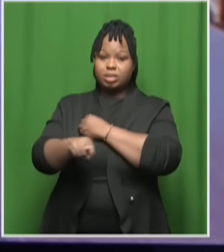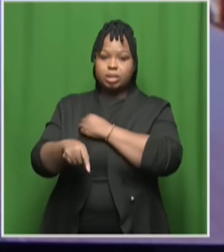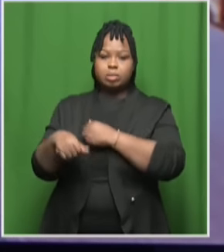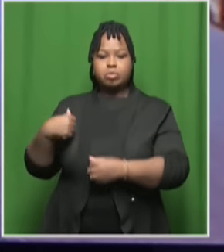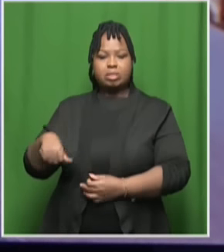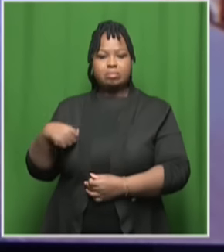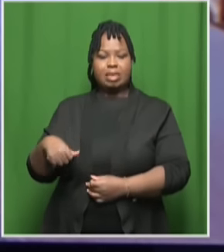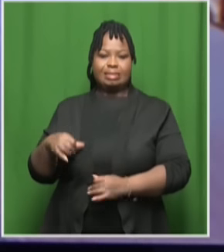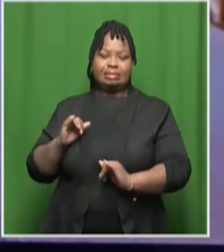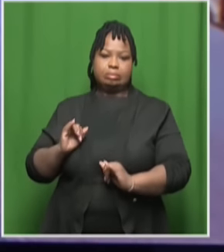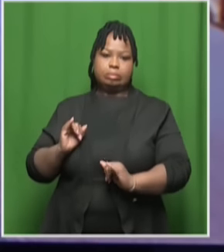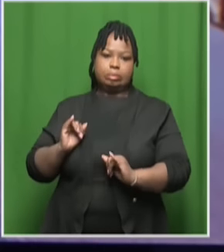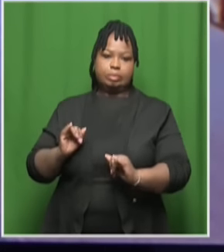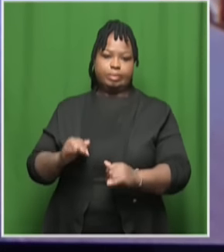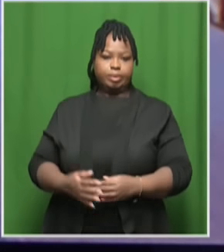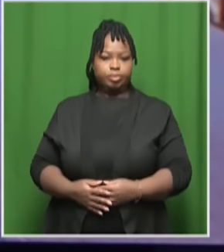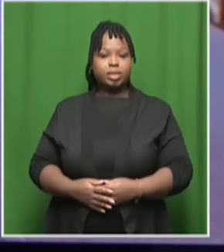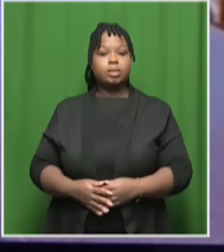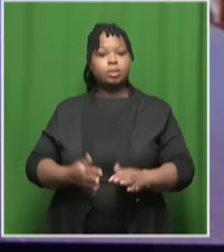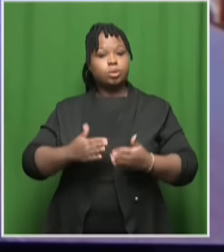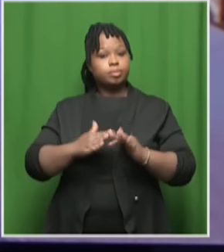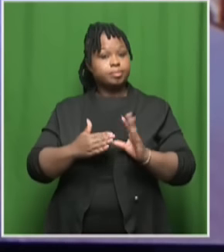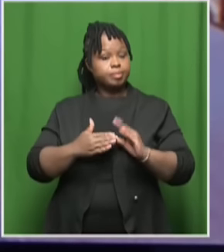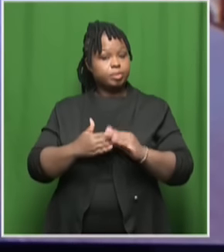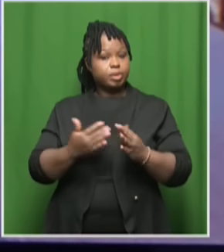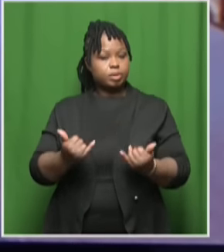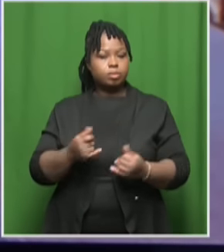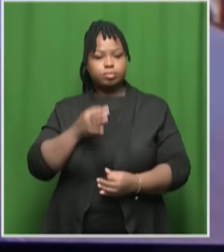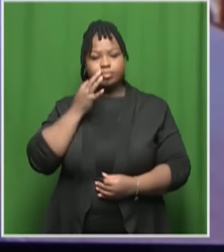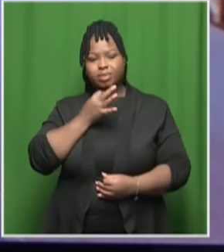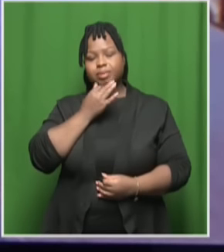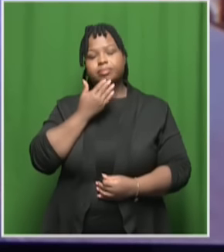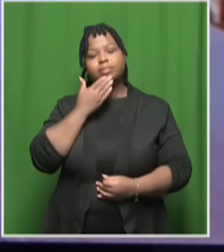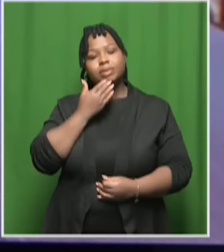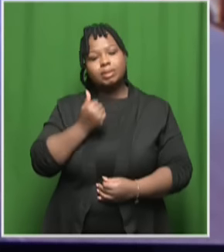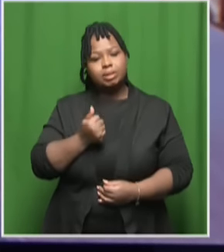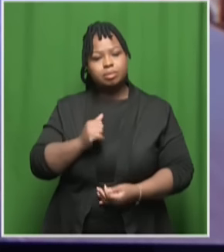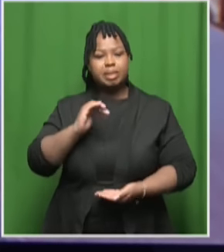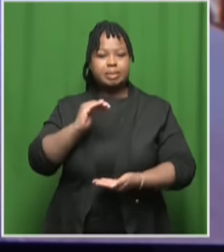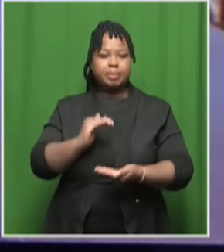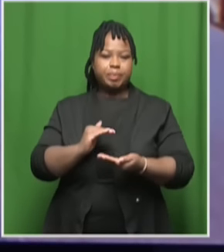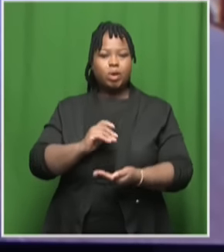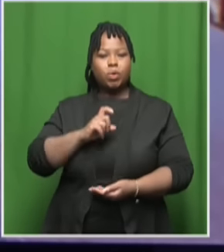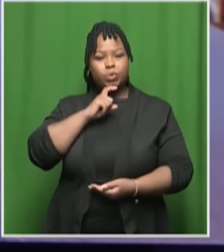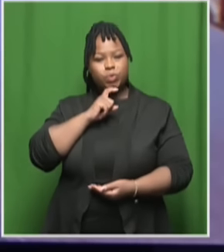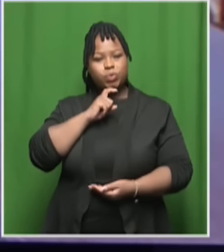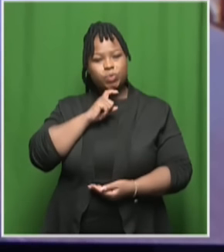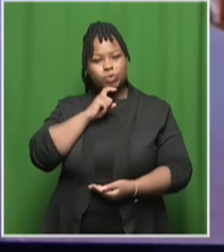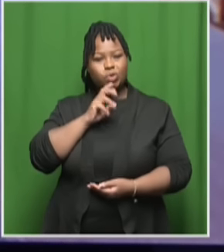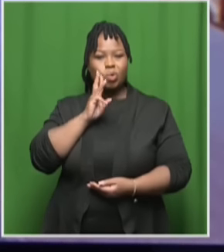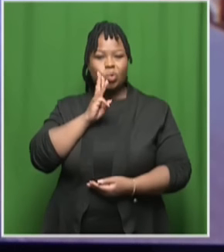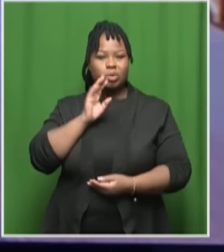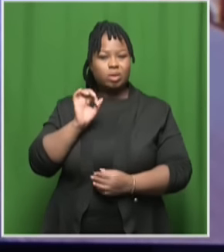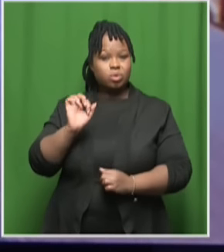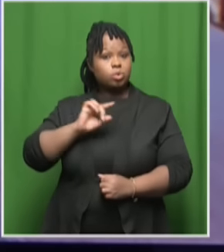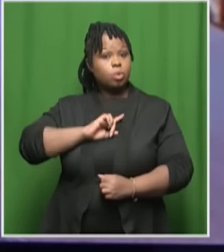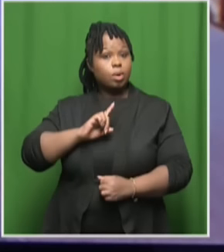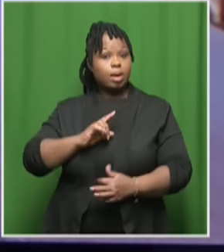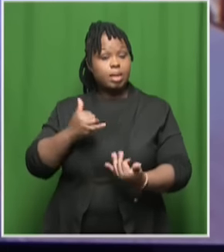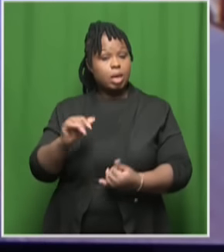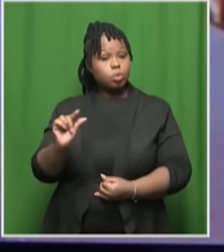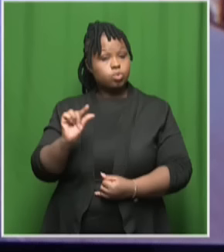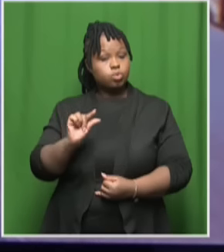municipality remaining under severe strain. Residents have been urged to drastically reduce their water consumption as the town now